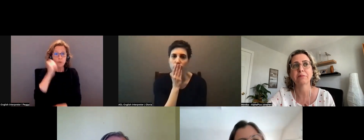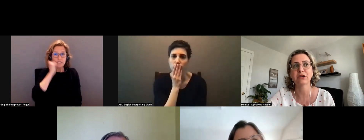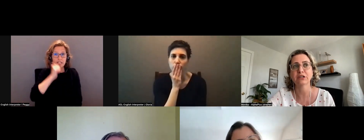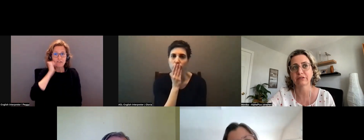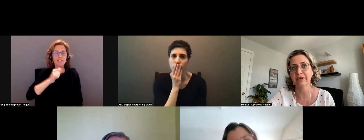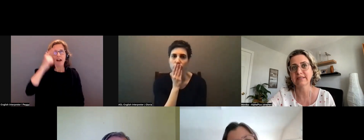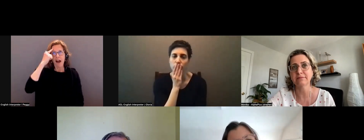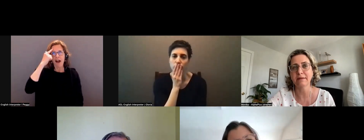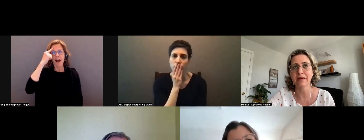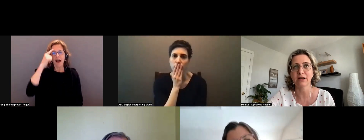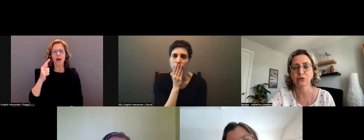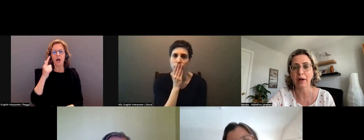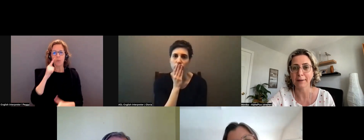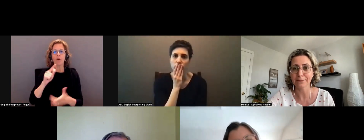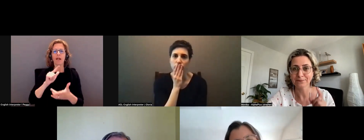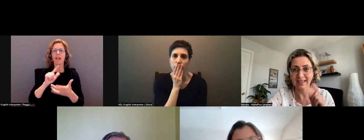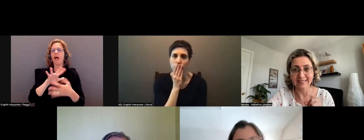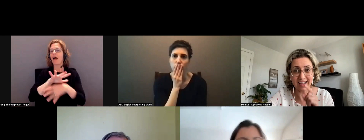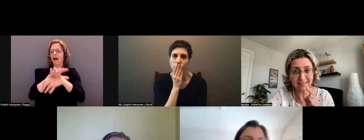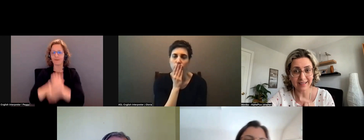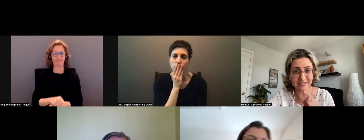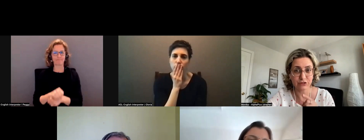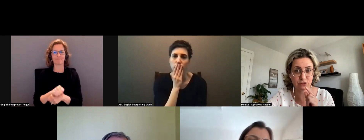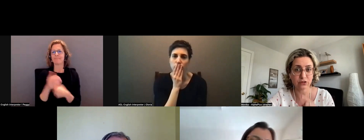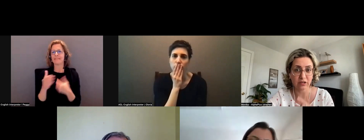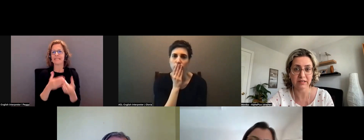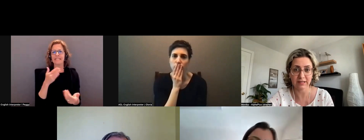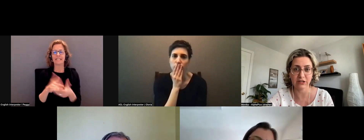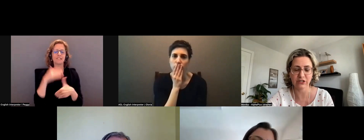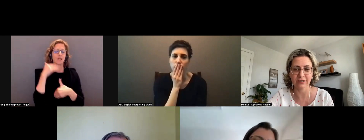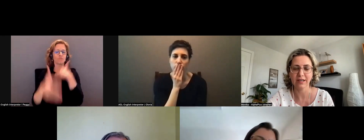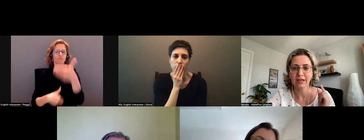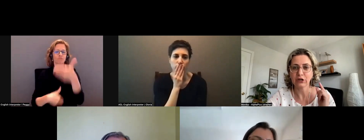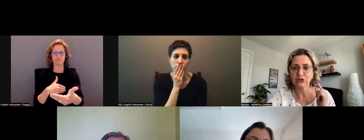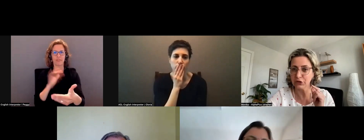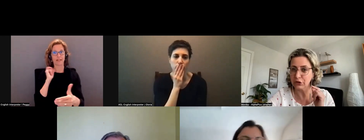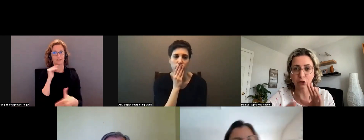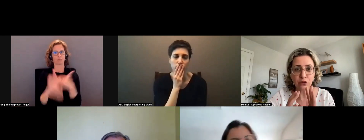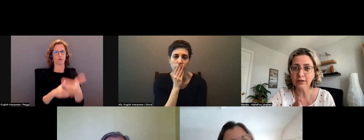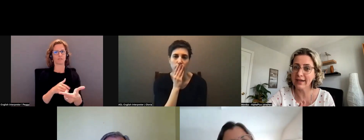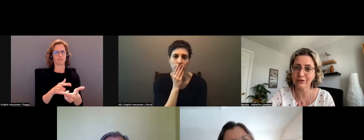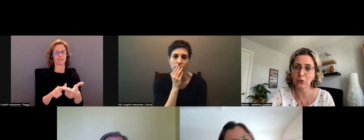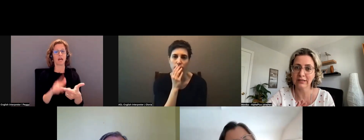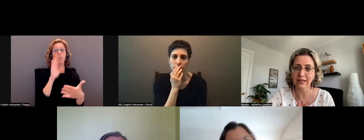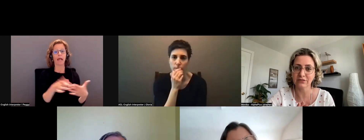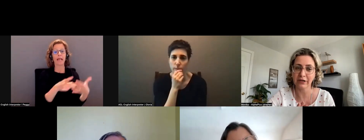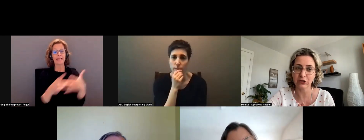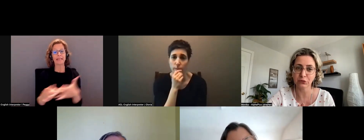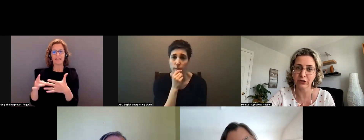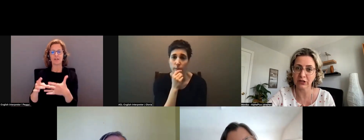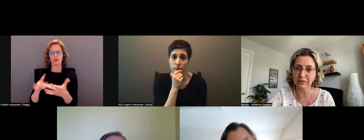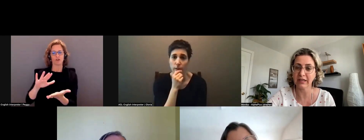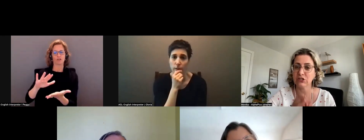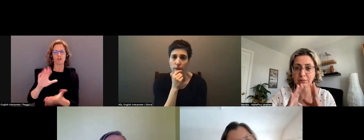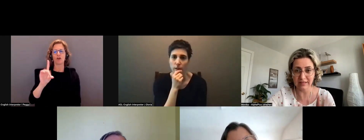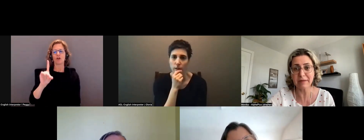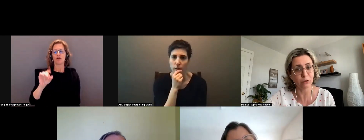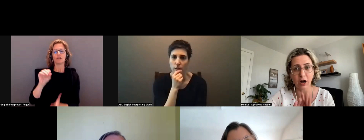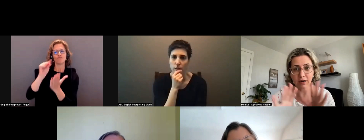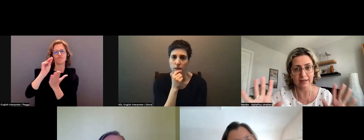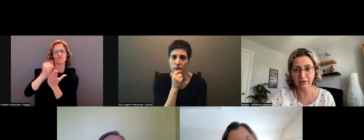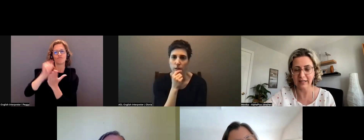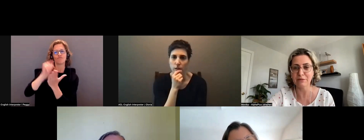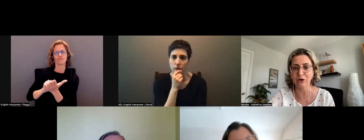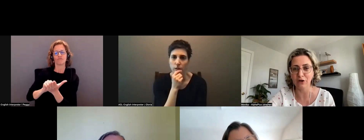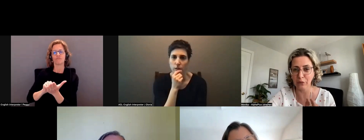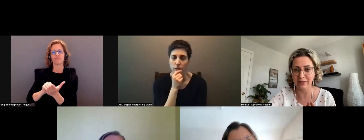the bigger difference it may make as well. And that takes us to documentation. Because not everyone is very good with documentation. Many people are,